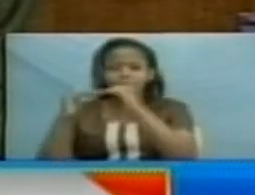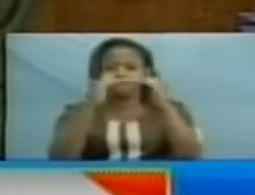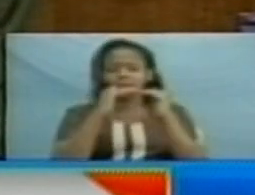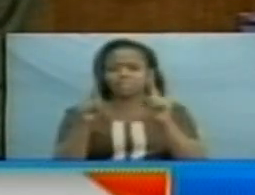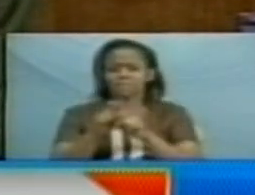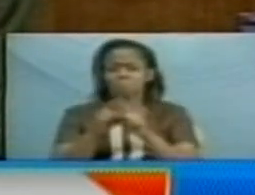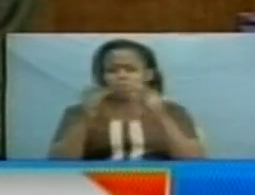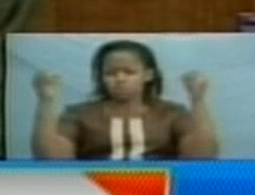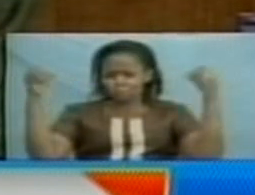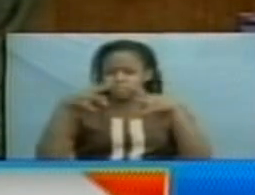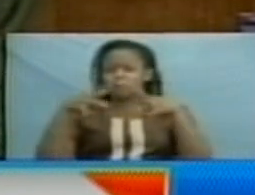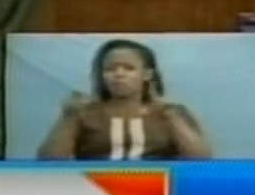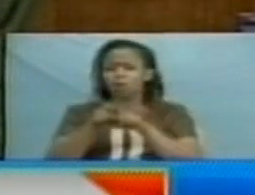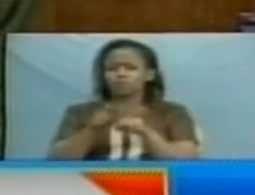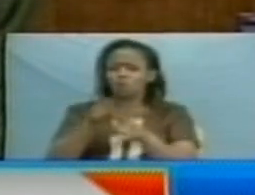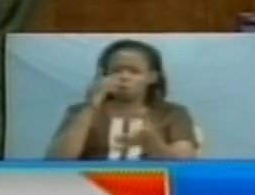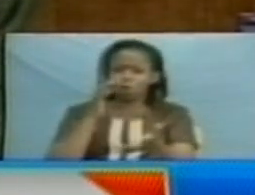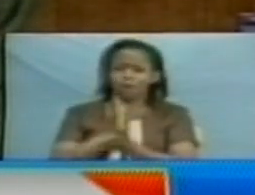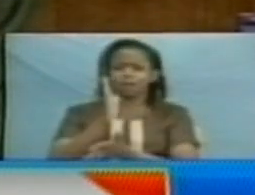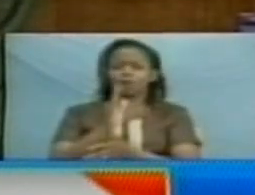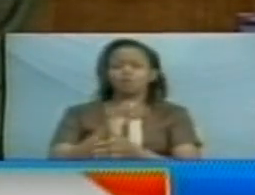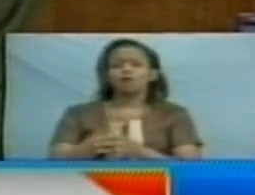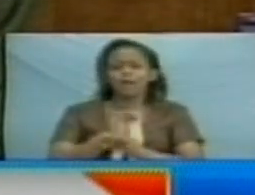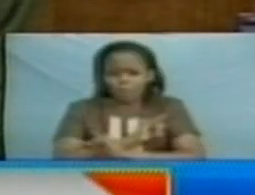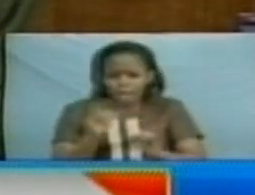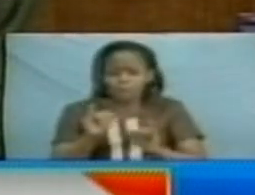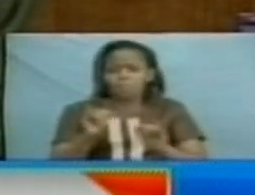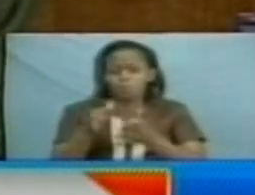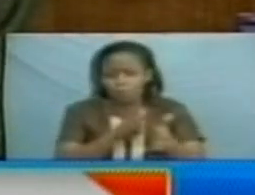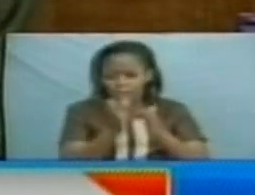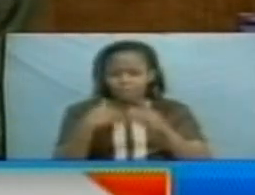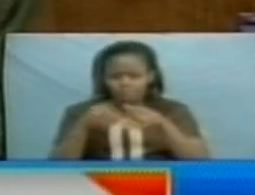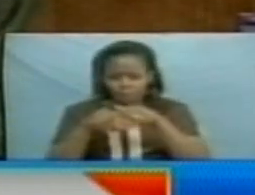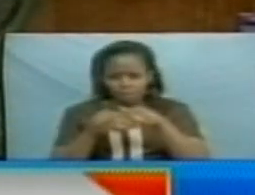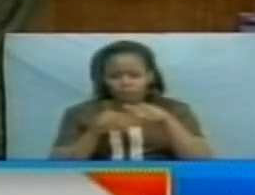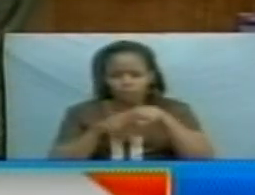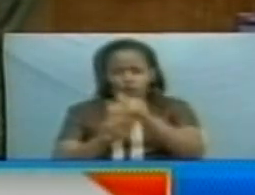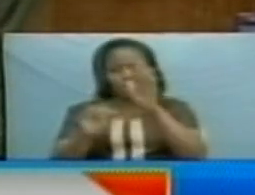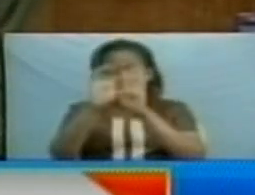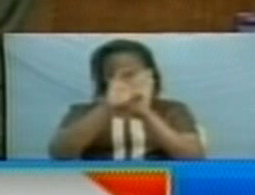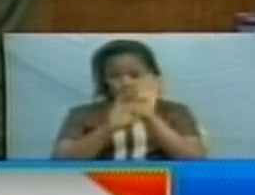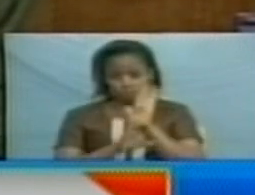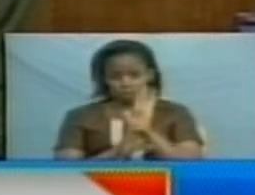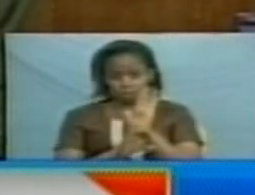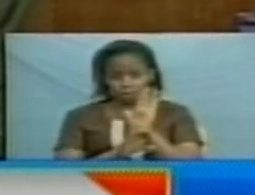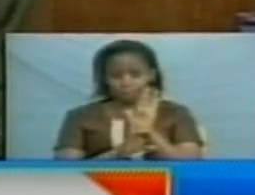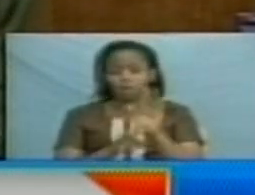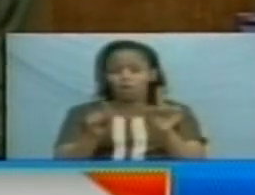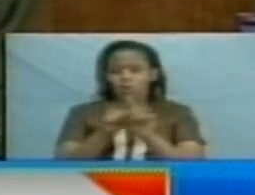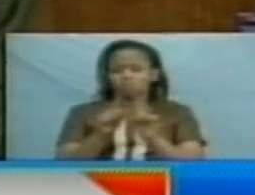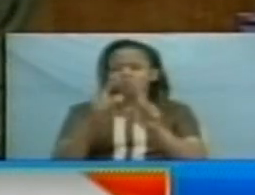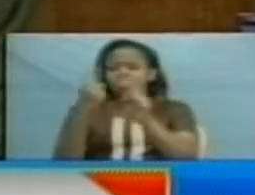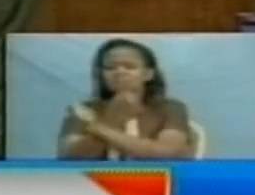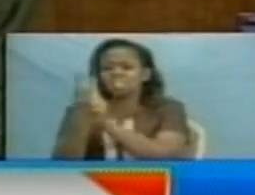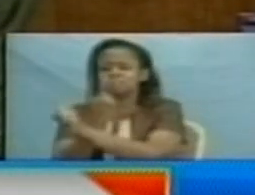and credible manner in compliance with the provisions of the Constitution and all relevant